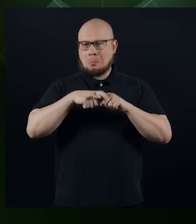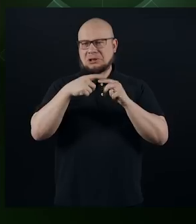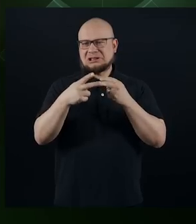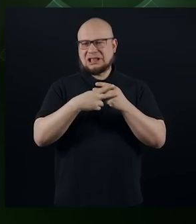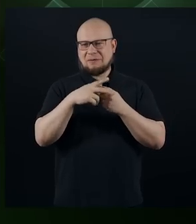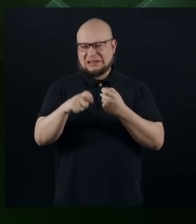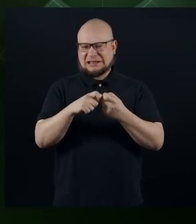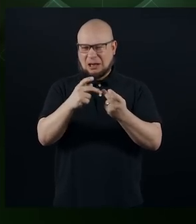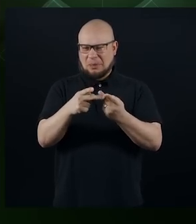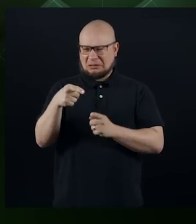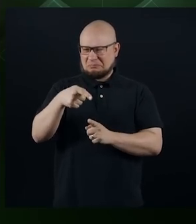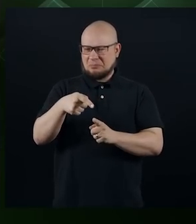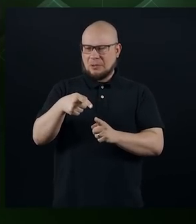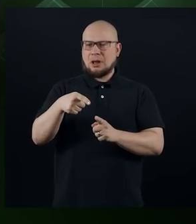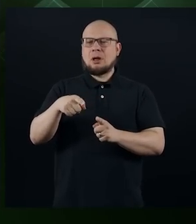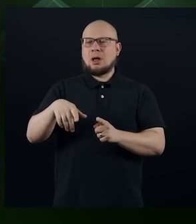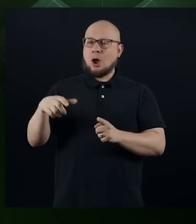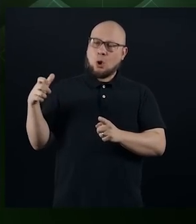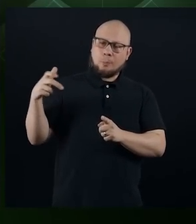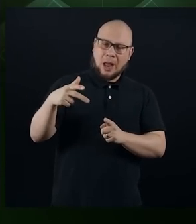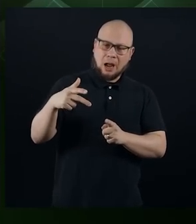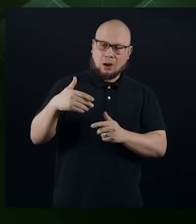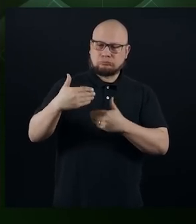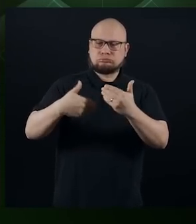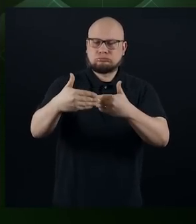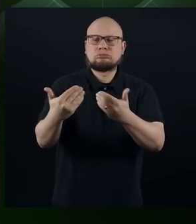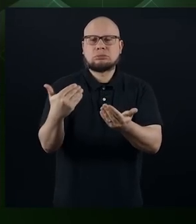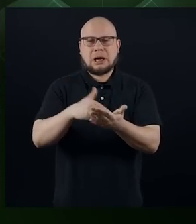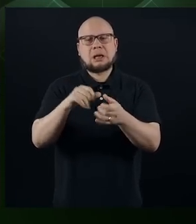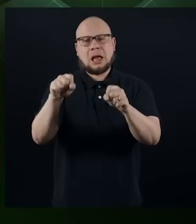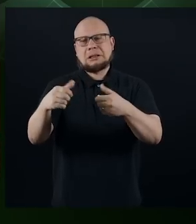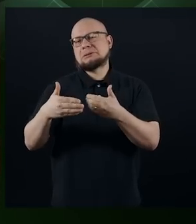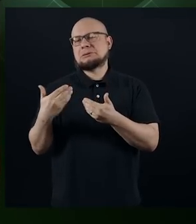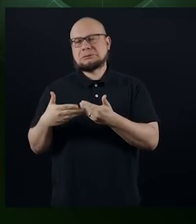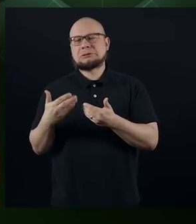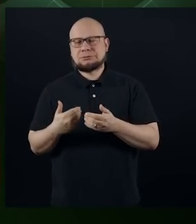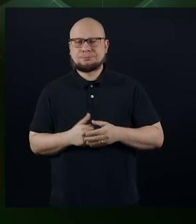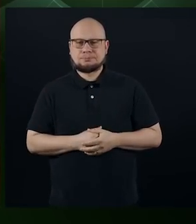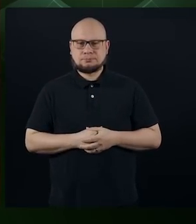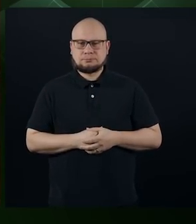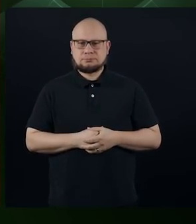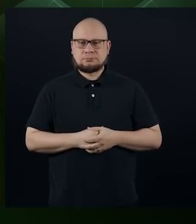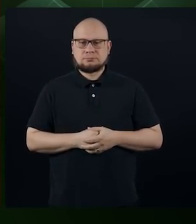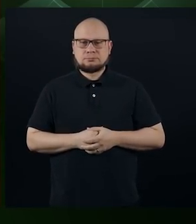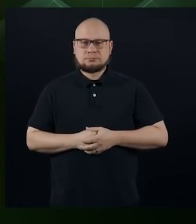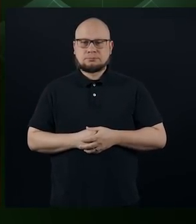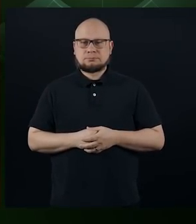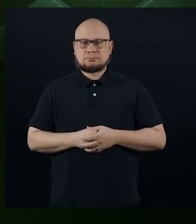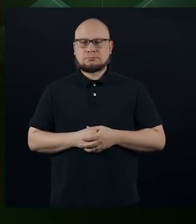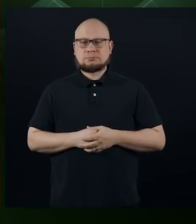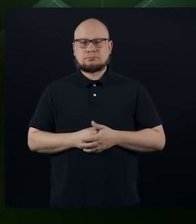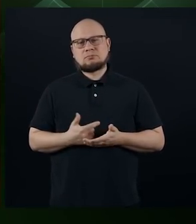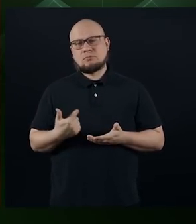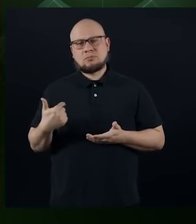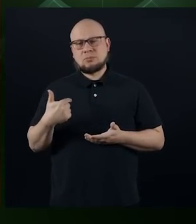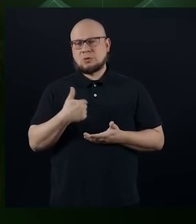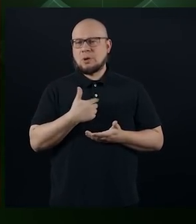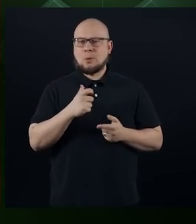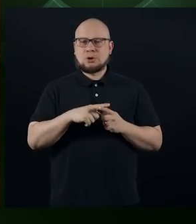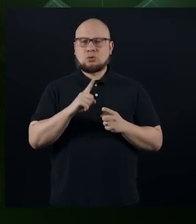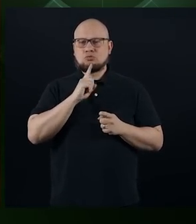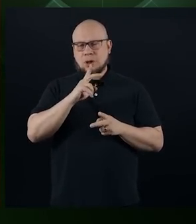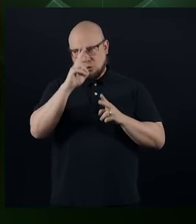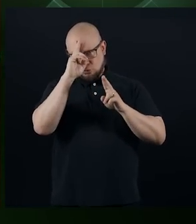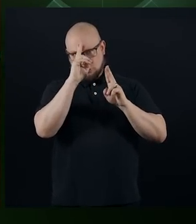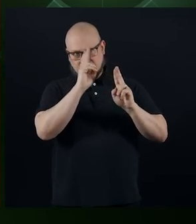there's a checkpoint to allow you to pick up your adventure just where you left off. We've been able to do it in a really authentic way, paying homage to the Pirates of the Caribbean